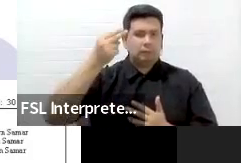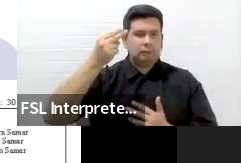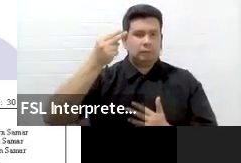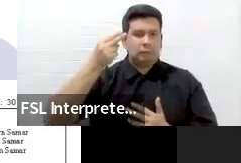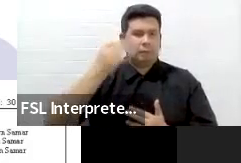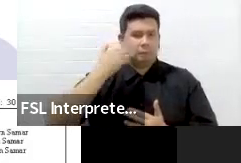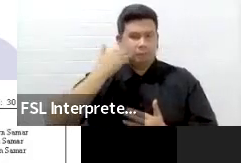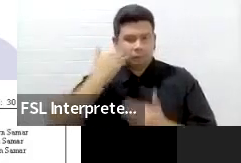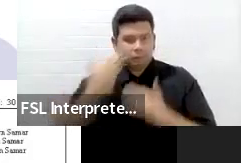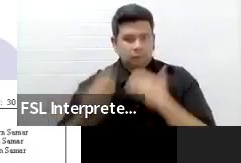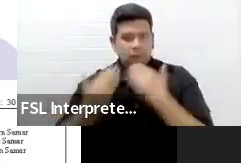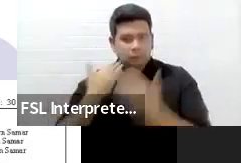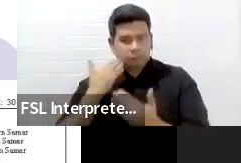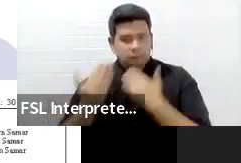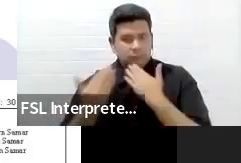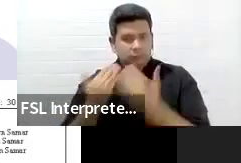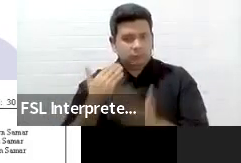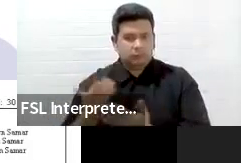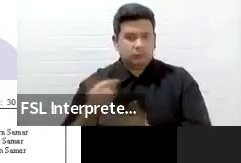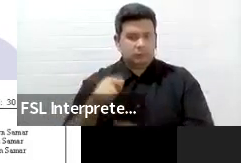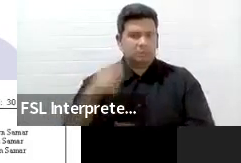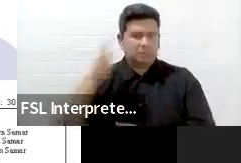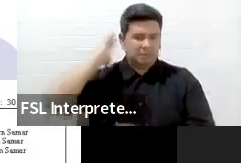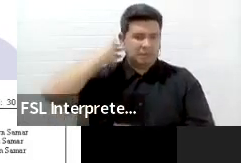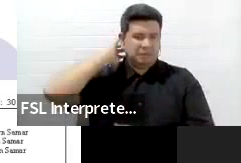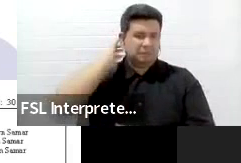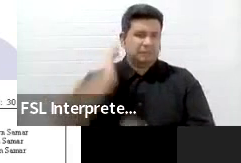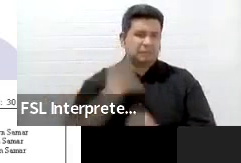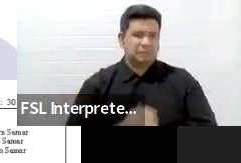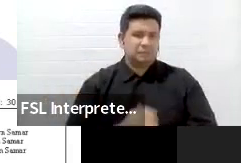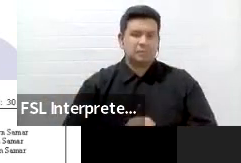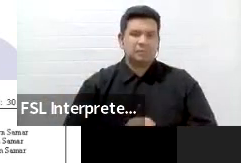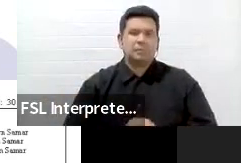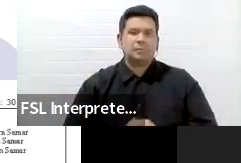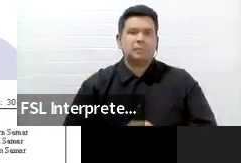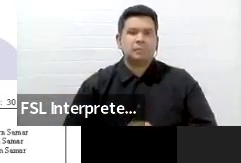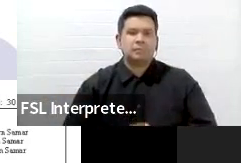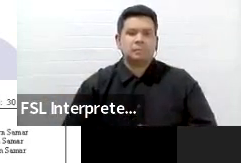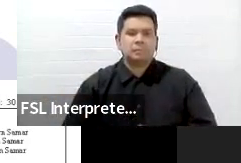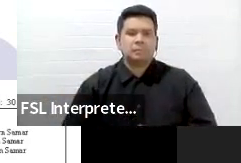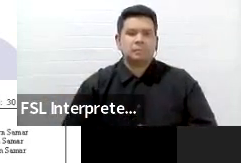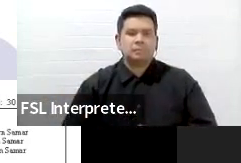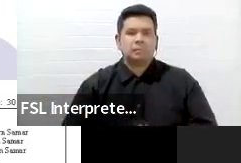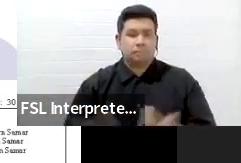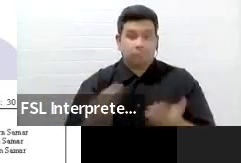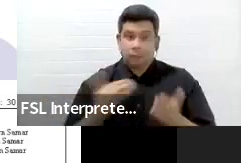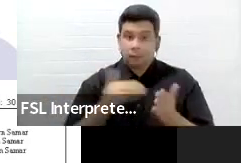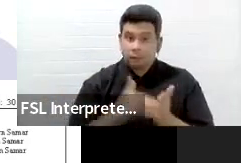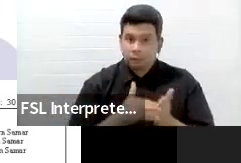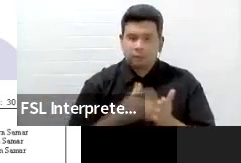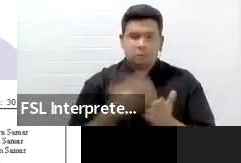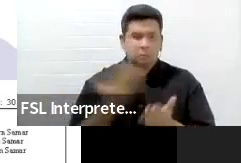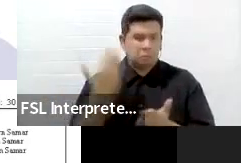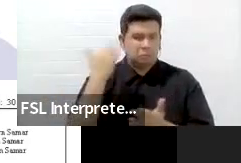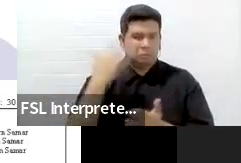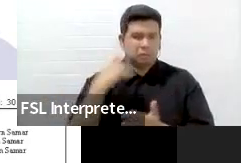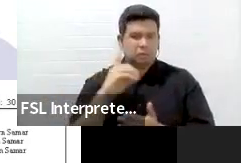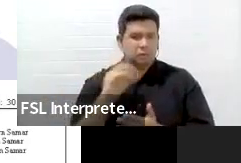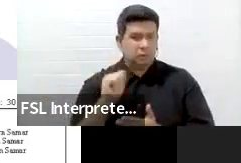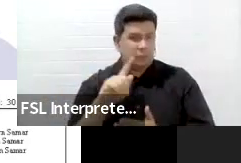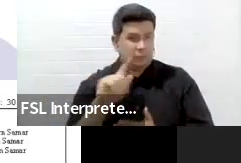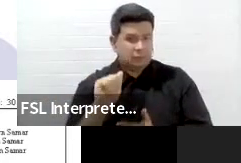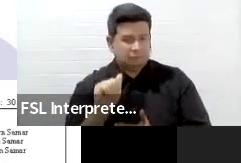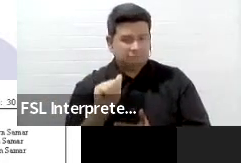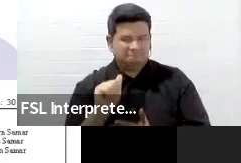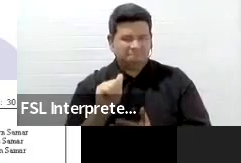and mortality figures in these regions. So again, no, the quality of data is always very important,